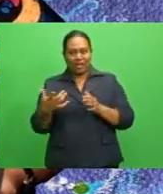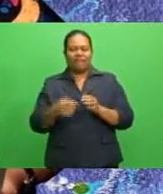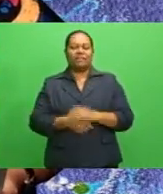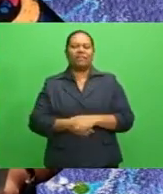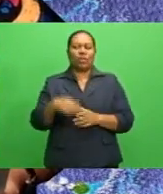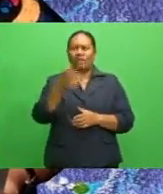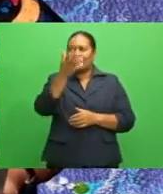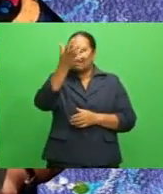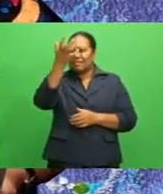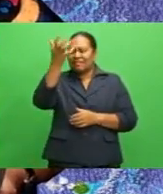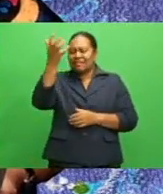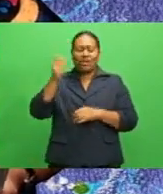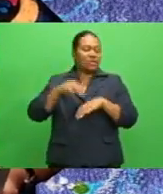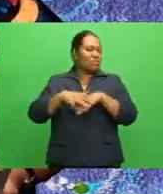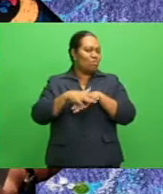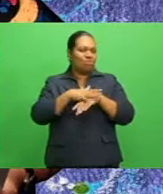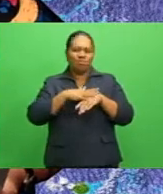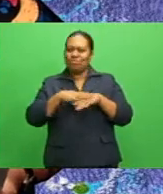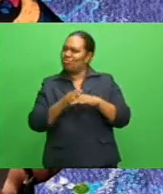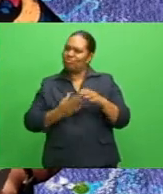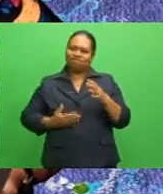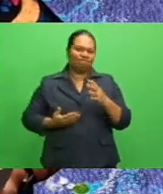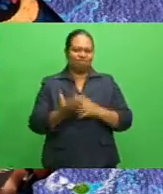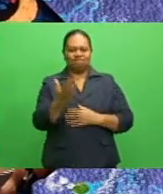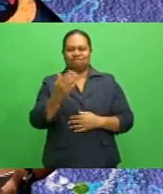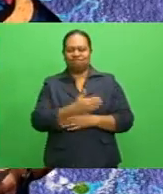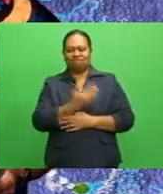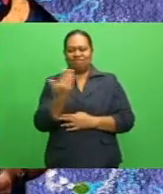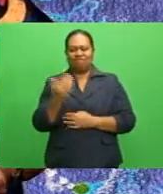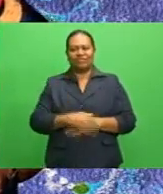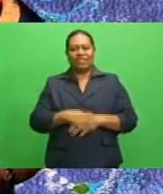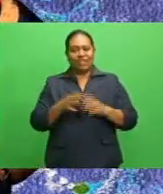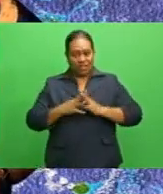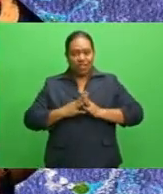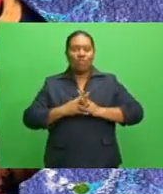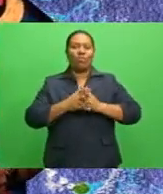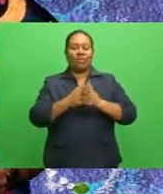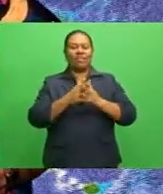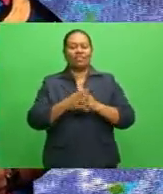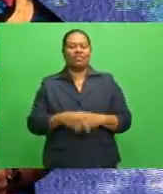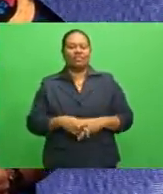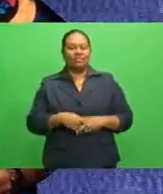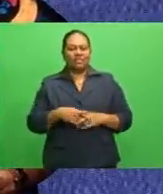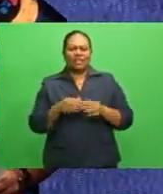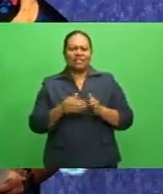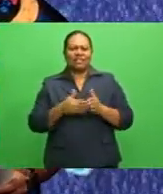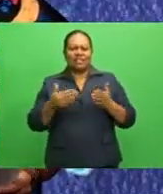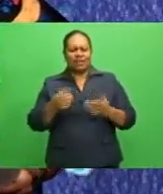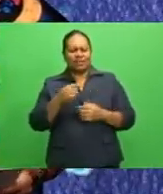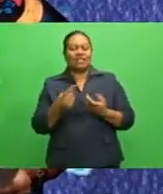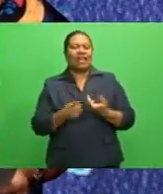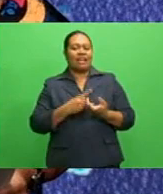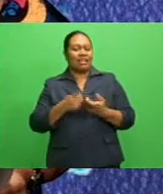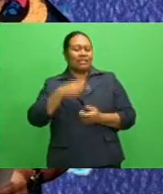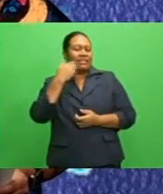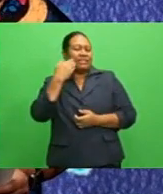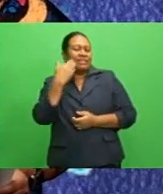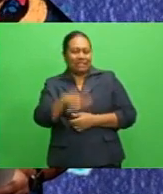all across were blue and looked superb. Now in the west, the westerners based in another hot